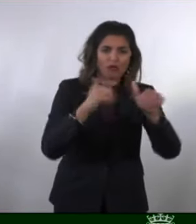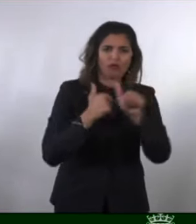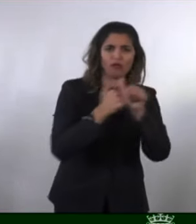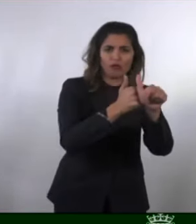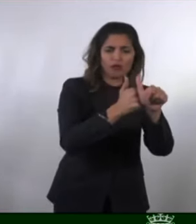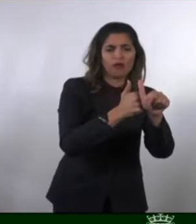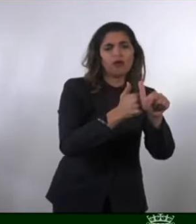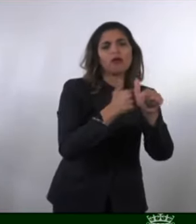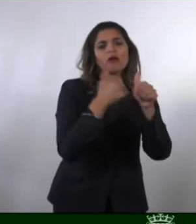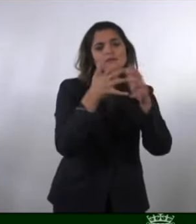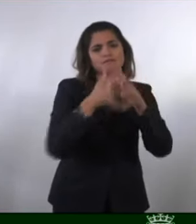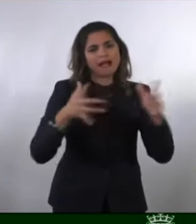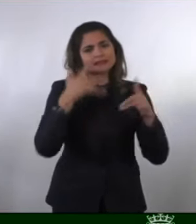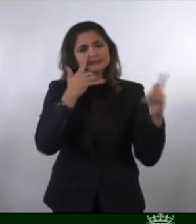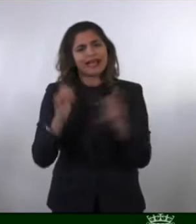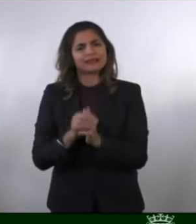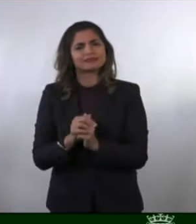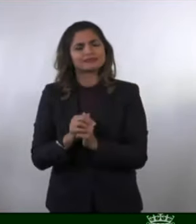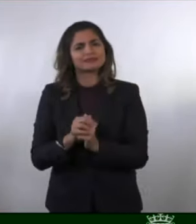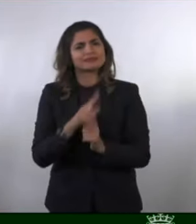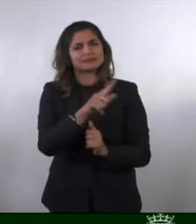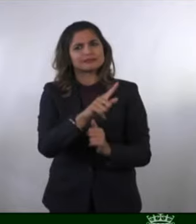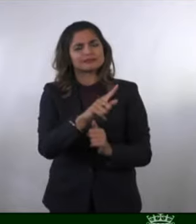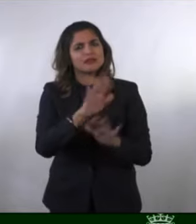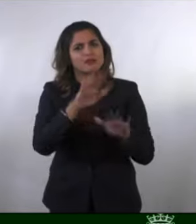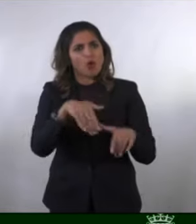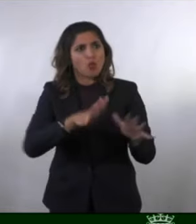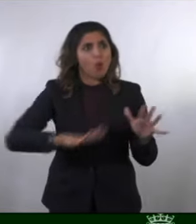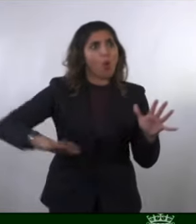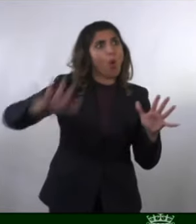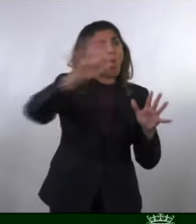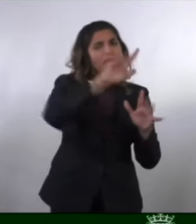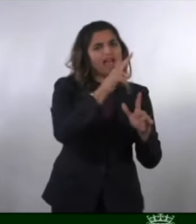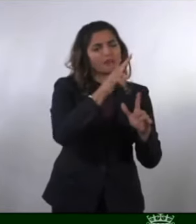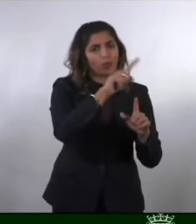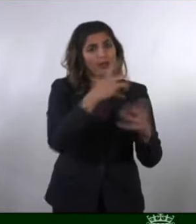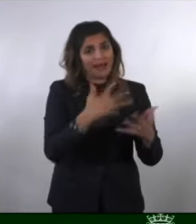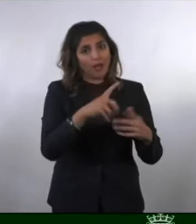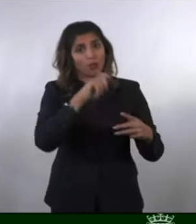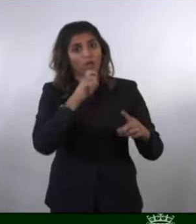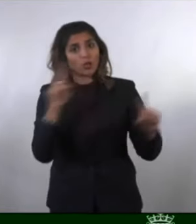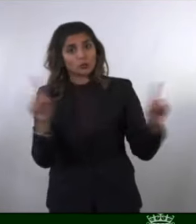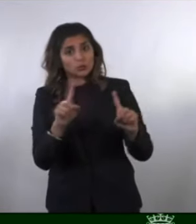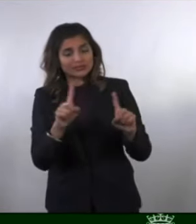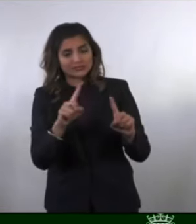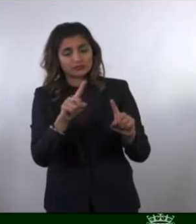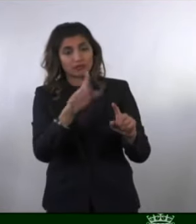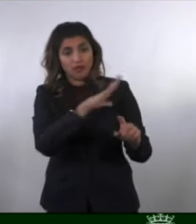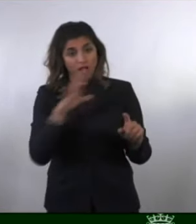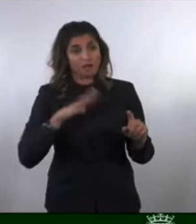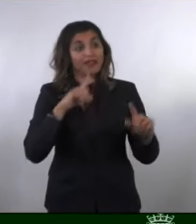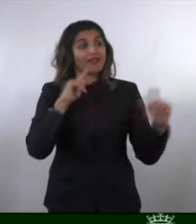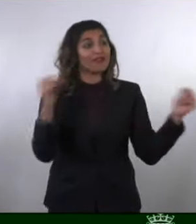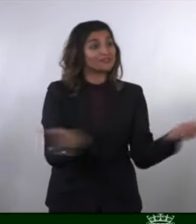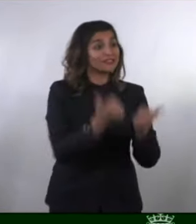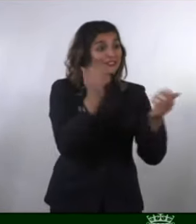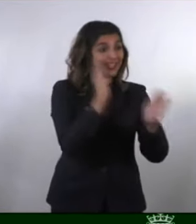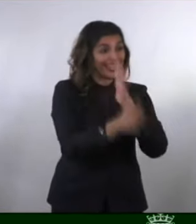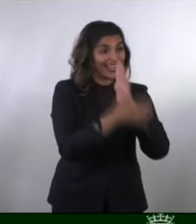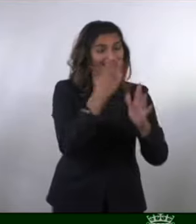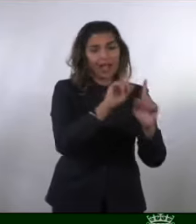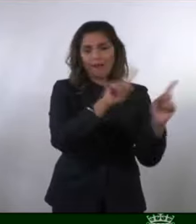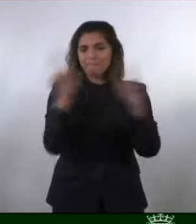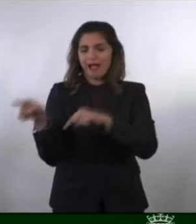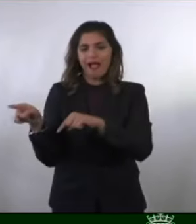the city region. They're now due to return to other duties. Meanwhile, other